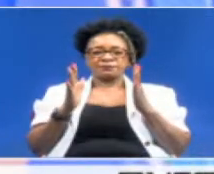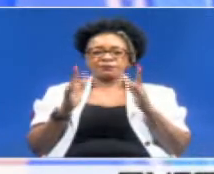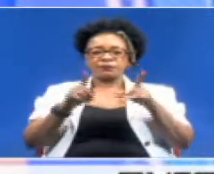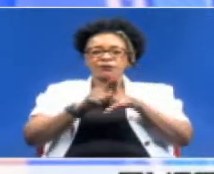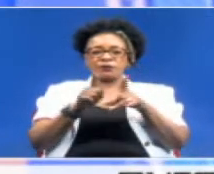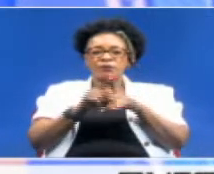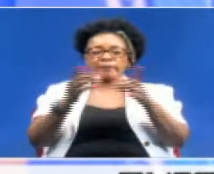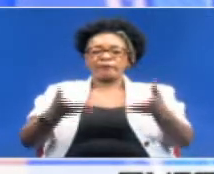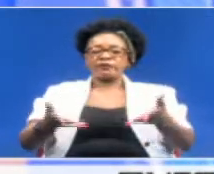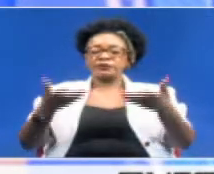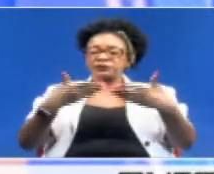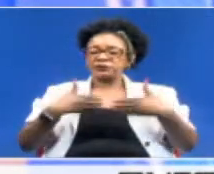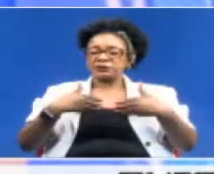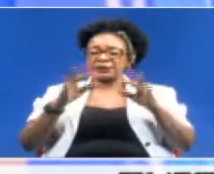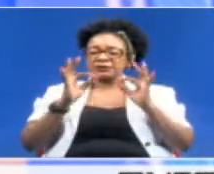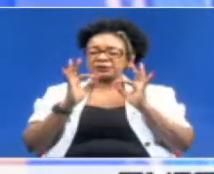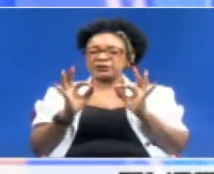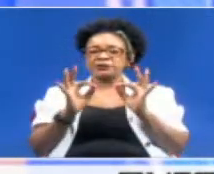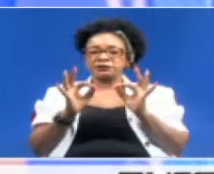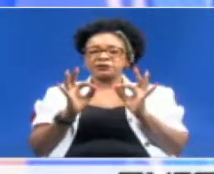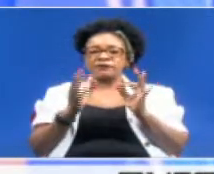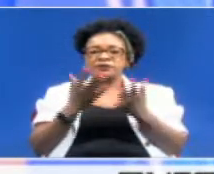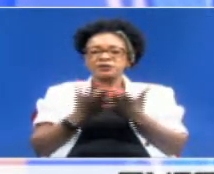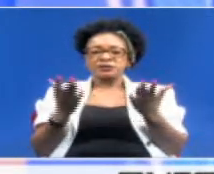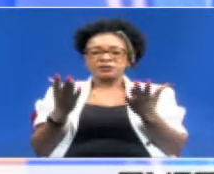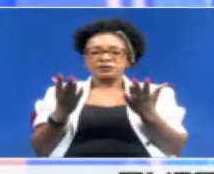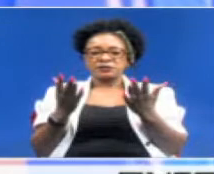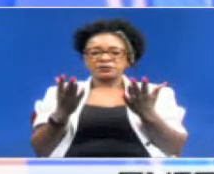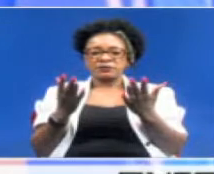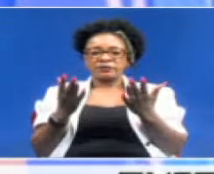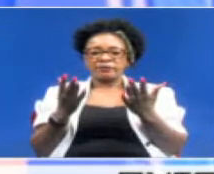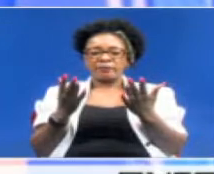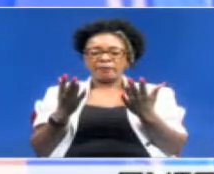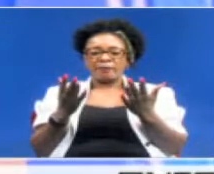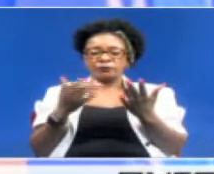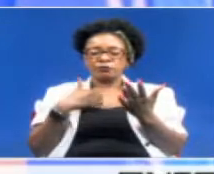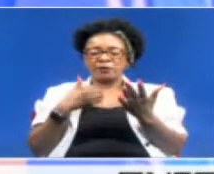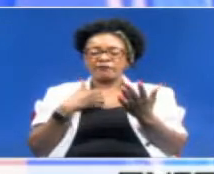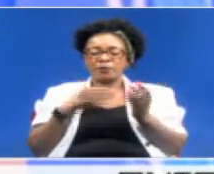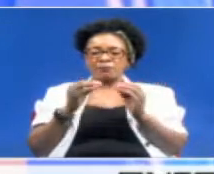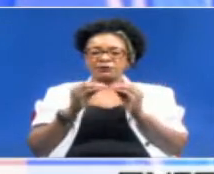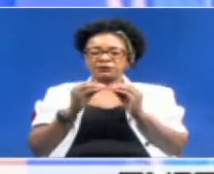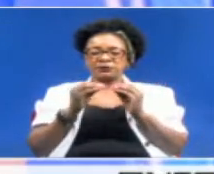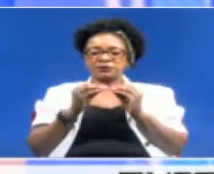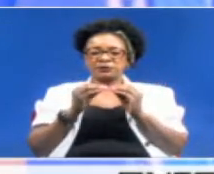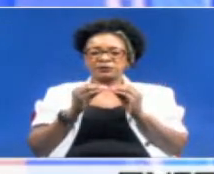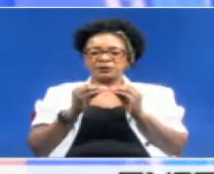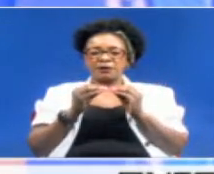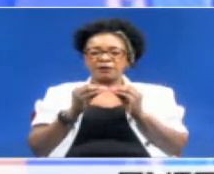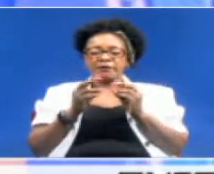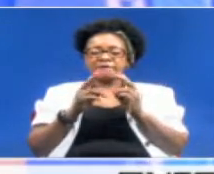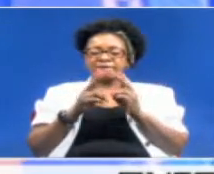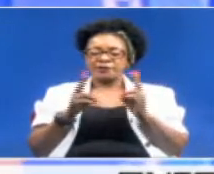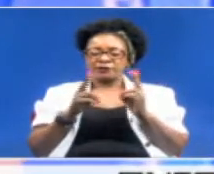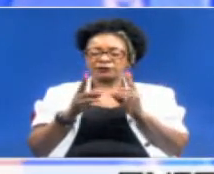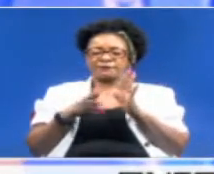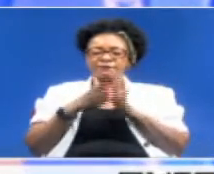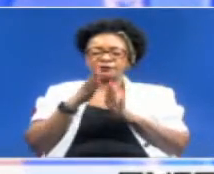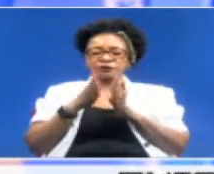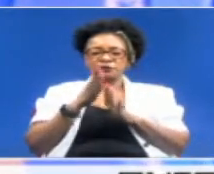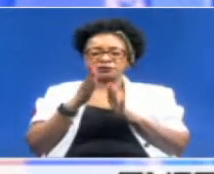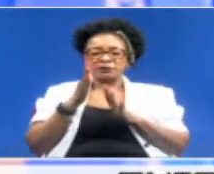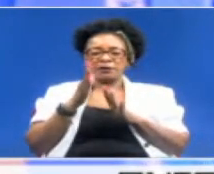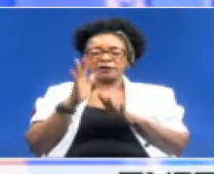the excellent facilities to conduct our meetings in a very efficient and